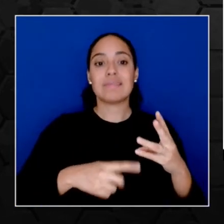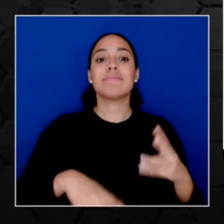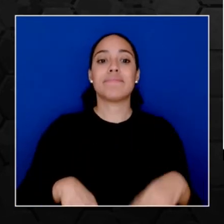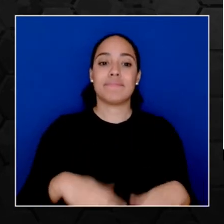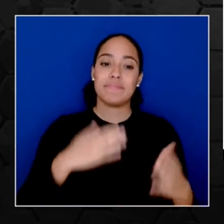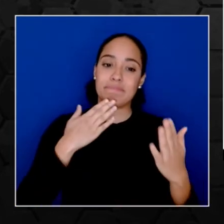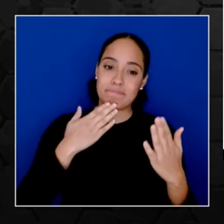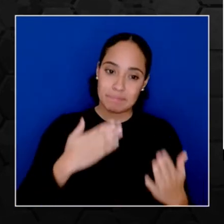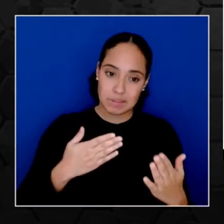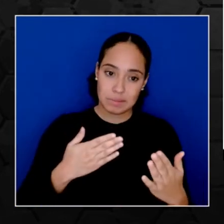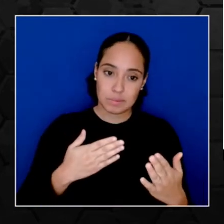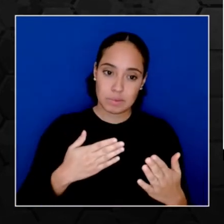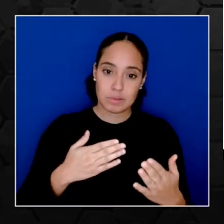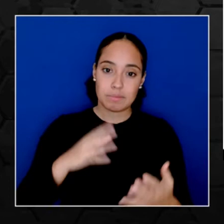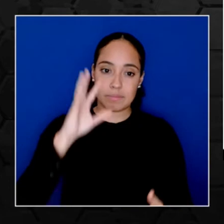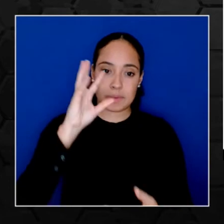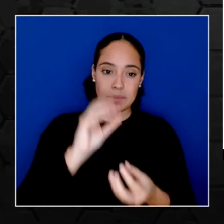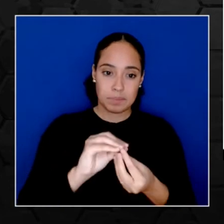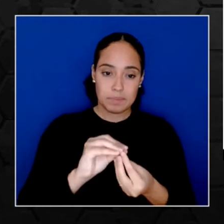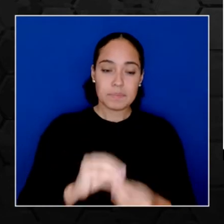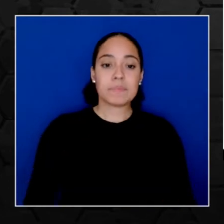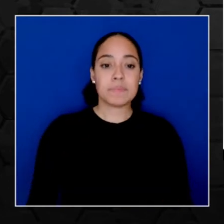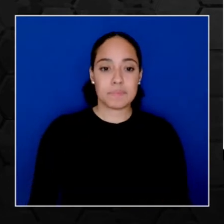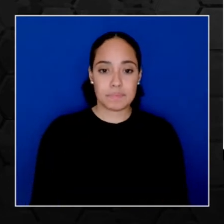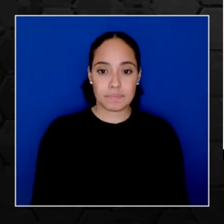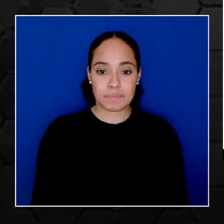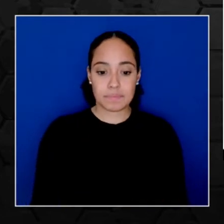this intermediate bot 1 ready in the portal.